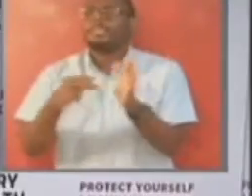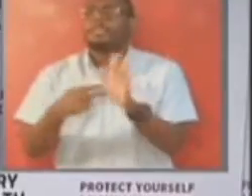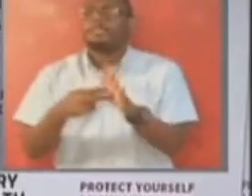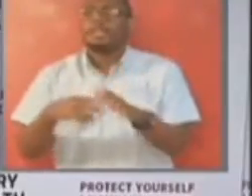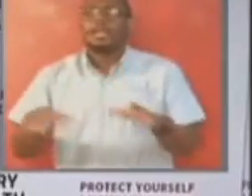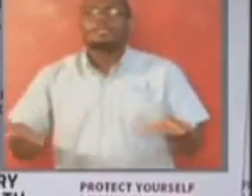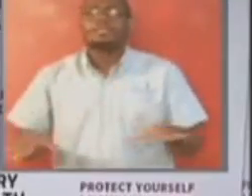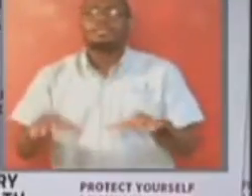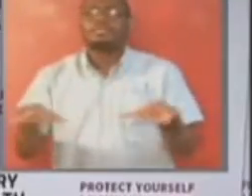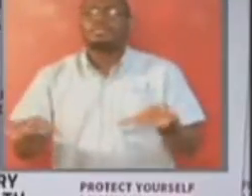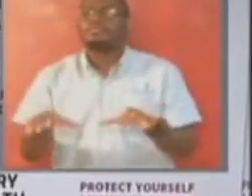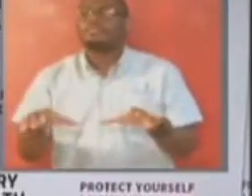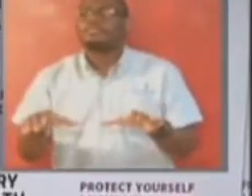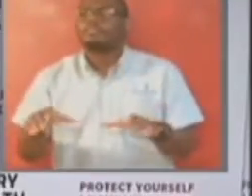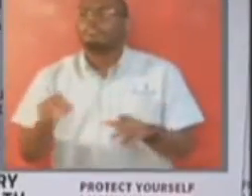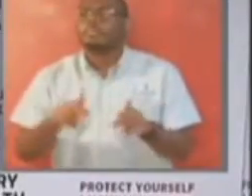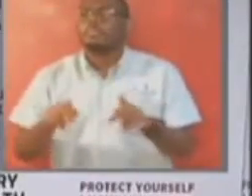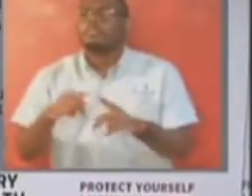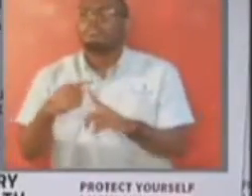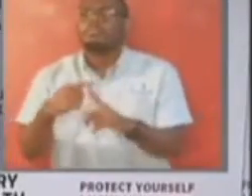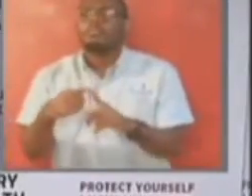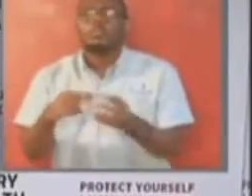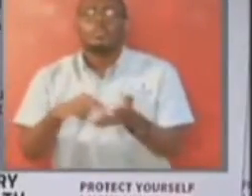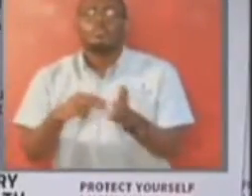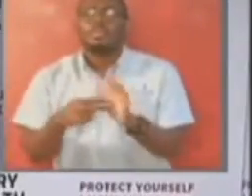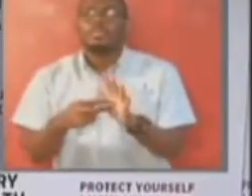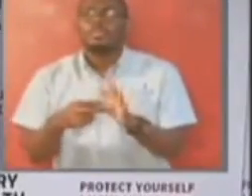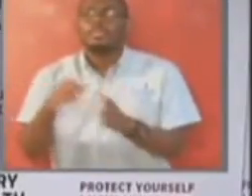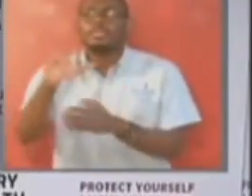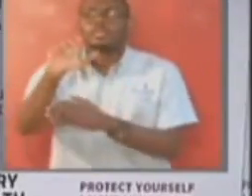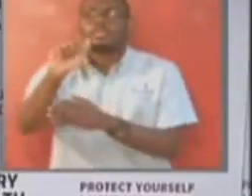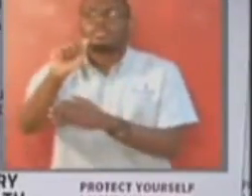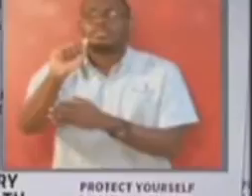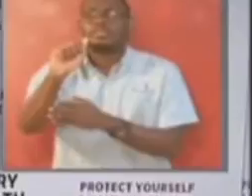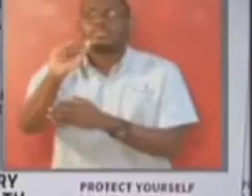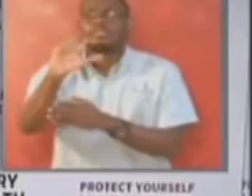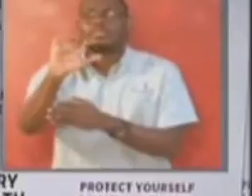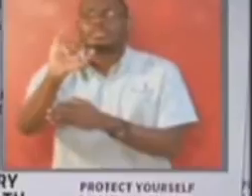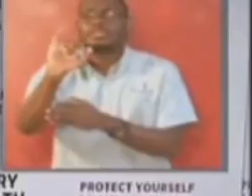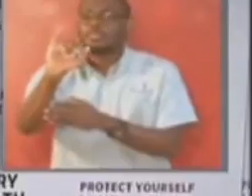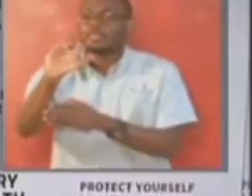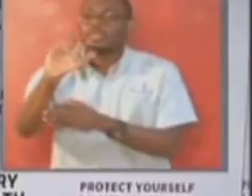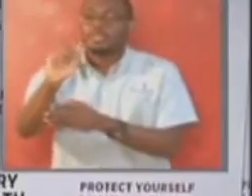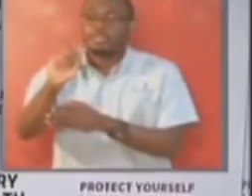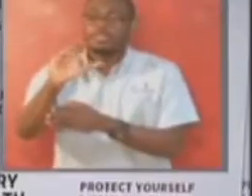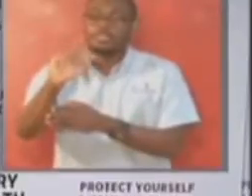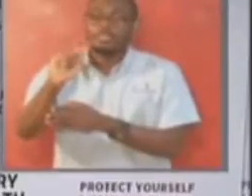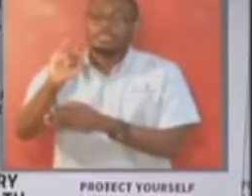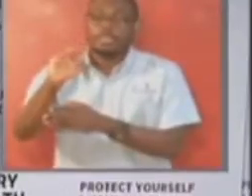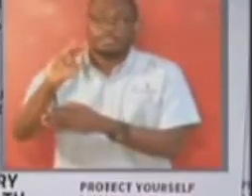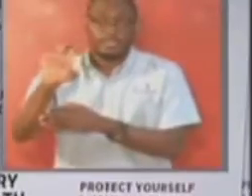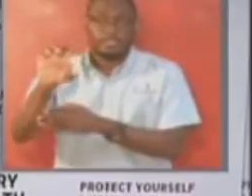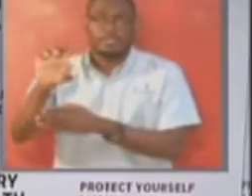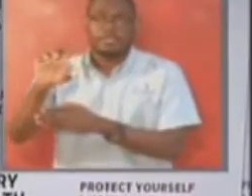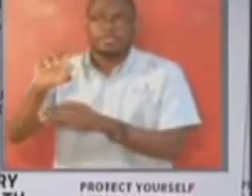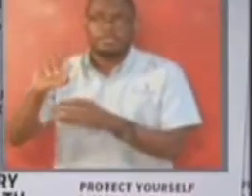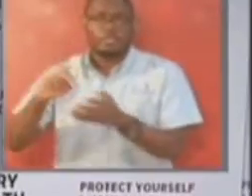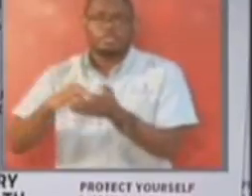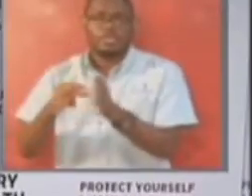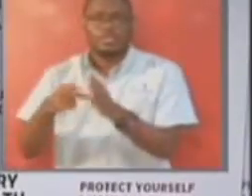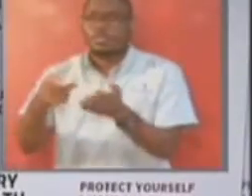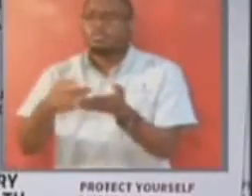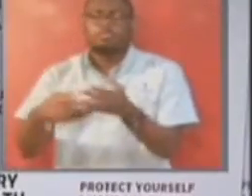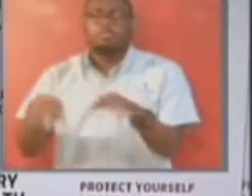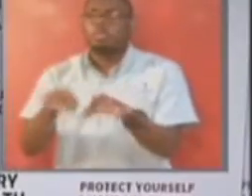in our releases, and that's something that's discussed. What are active cases, and why is that number important? Okay, so